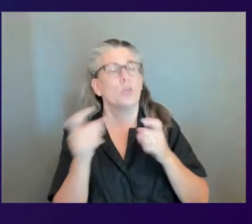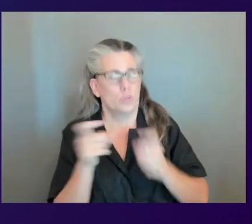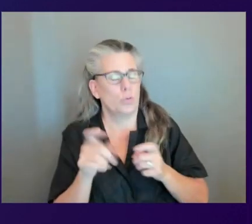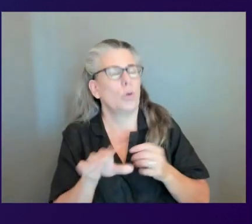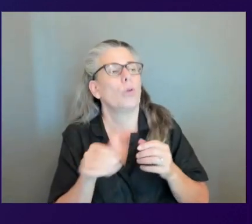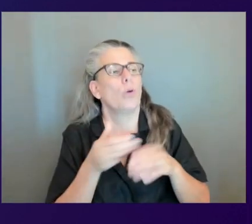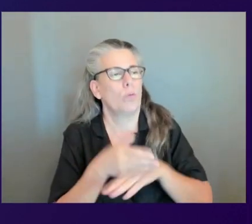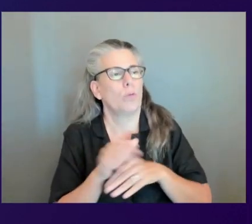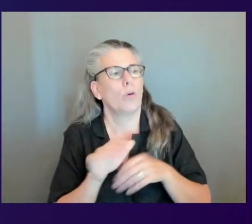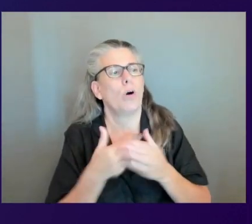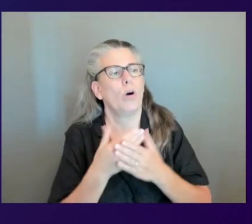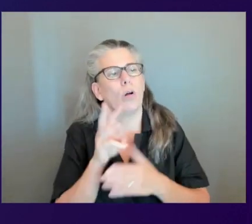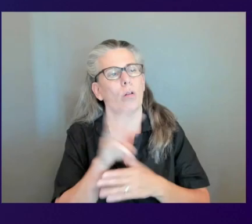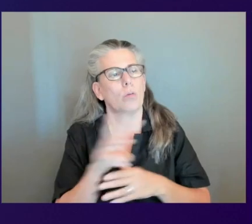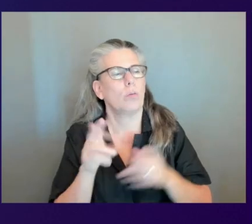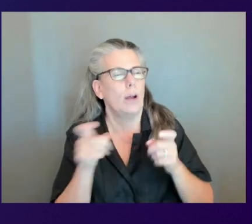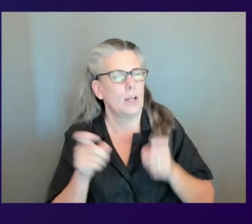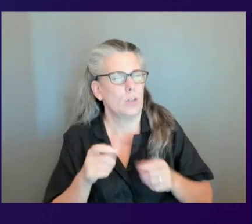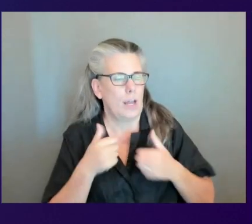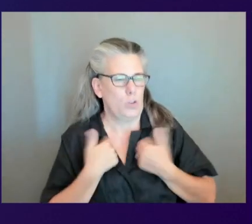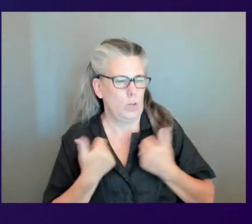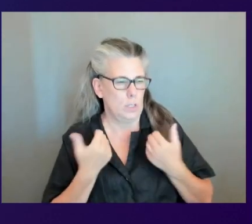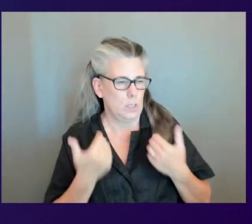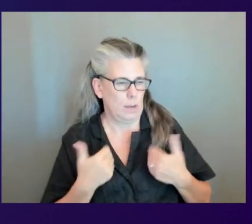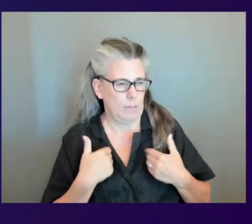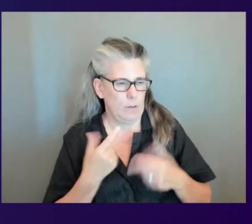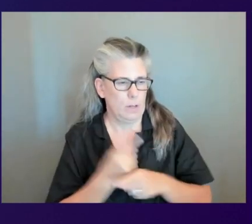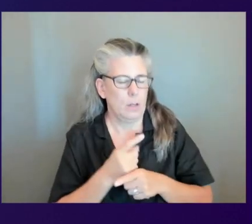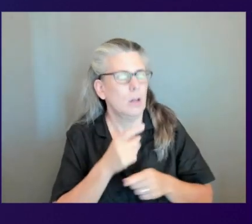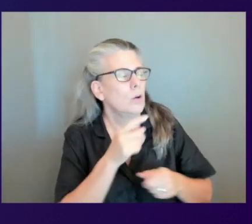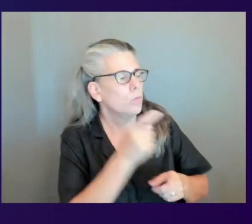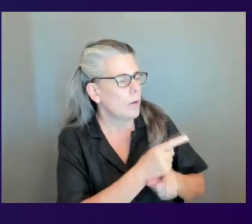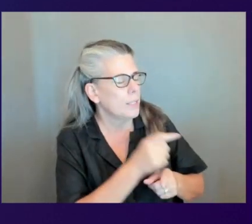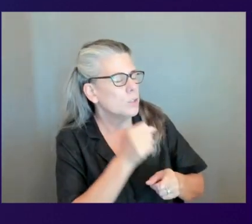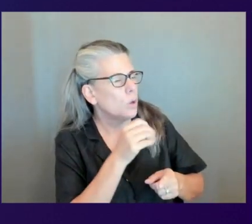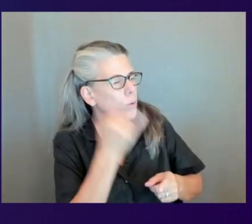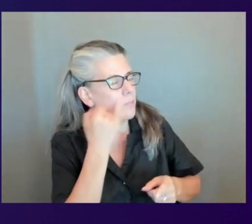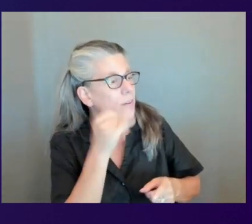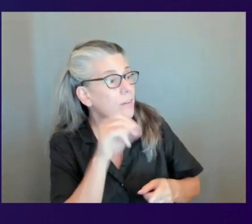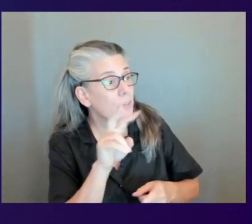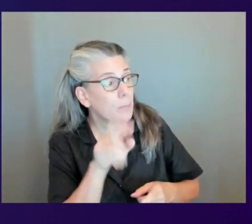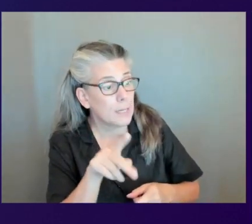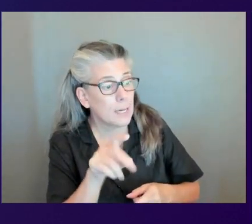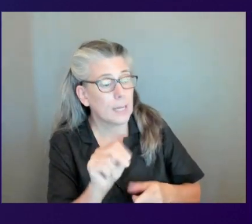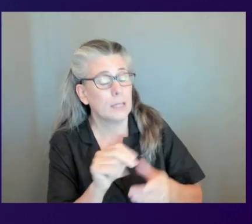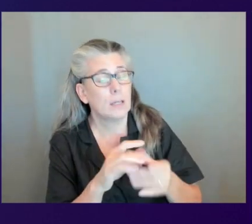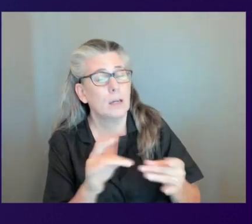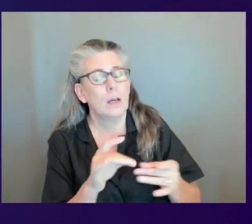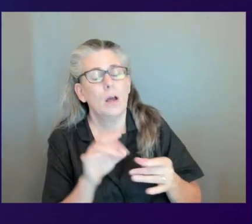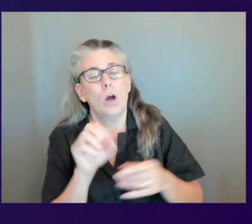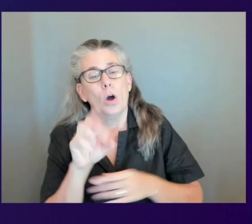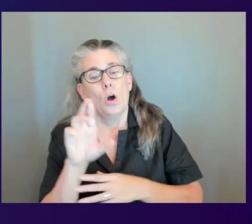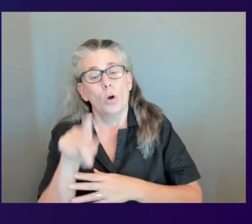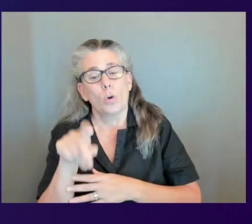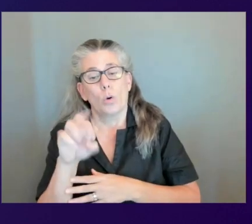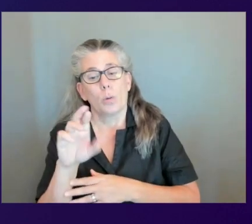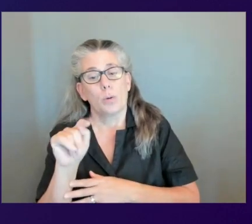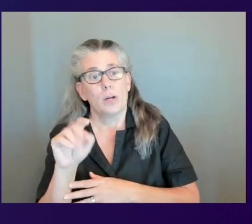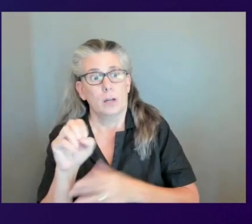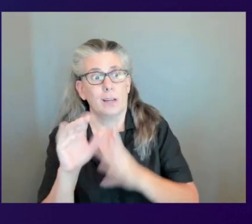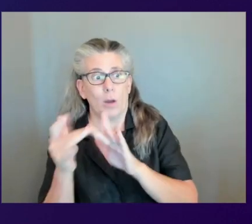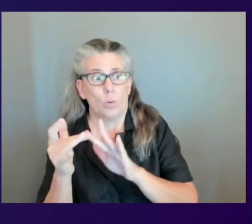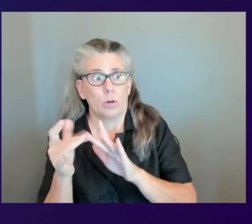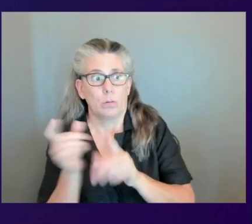with a VPN, but that could just mean, a VPN was simulating a corporate network. So that could say that only